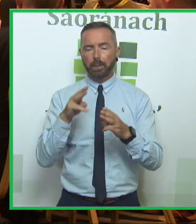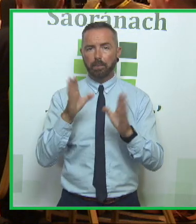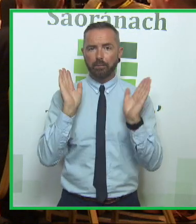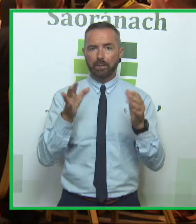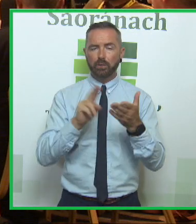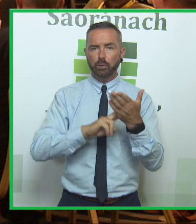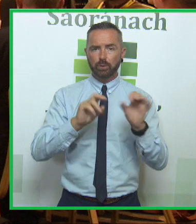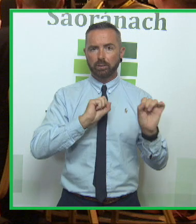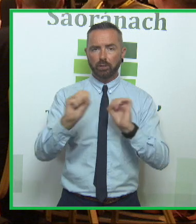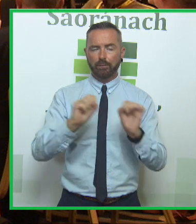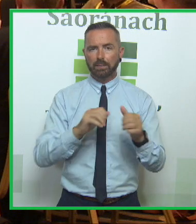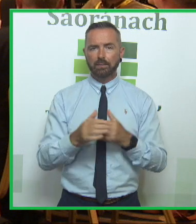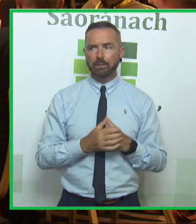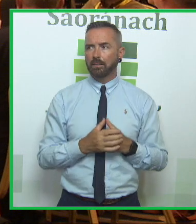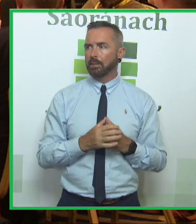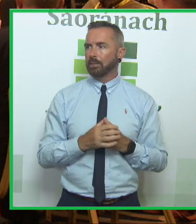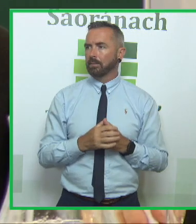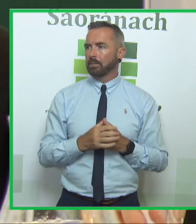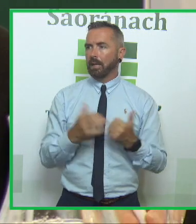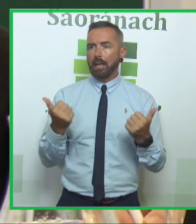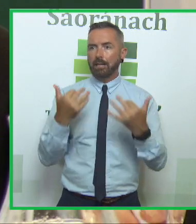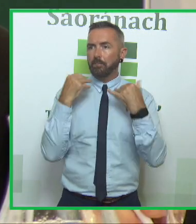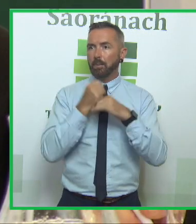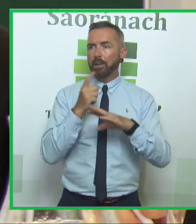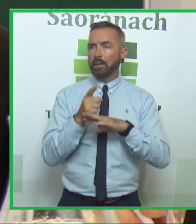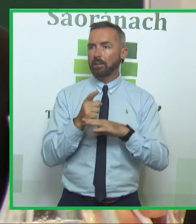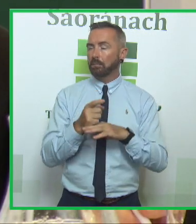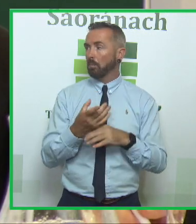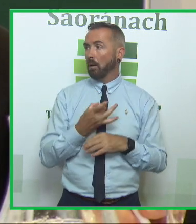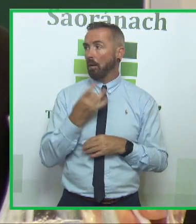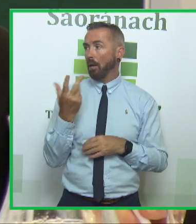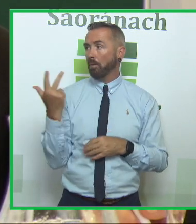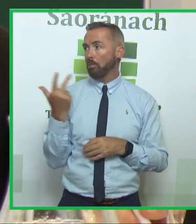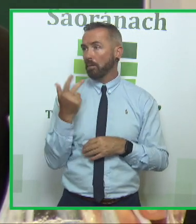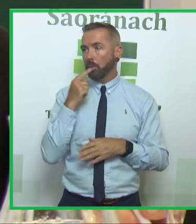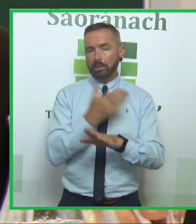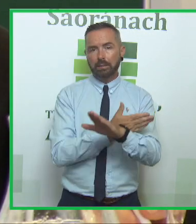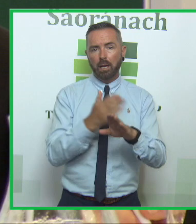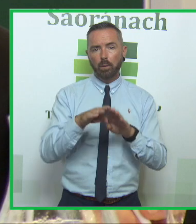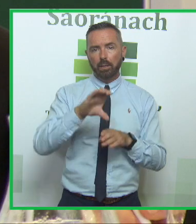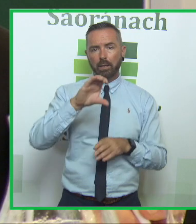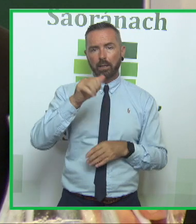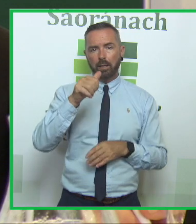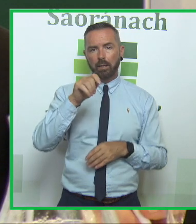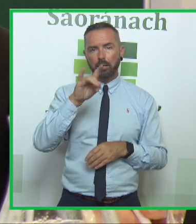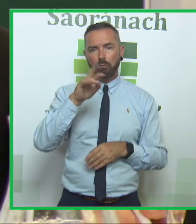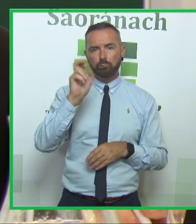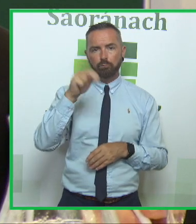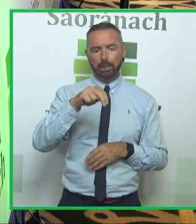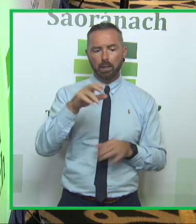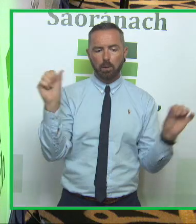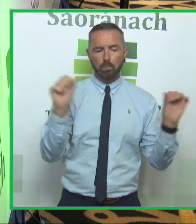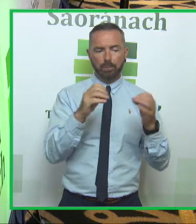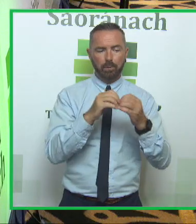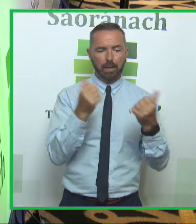the kind of indicators or benchmarks of long-term success? I might ask the three of you, but start with Catherine, just, and then Tony and Gary. Just briefly,